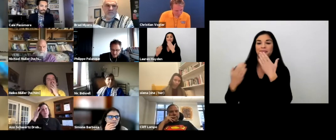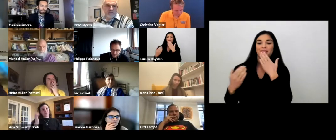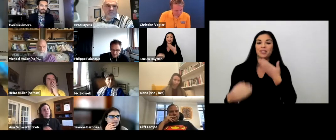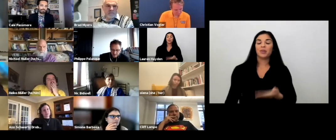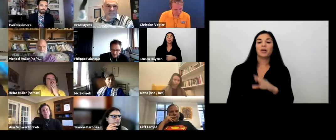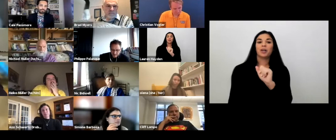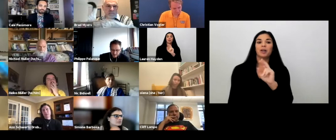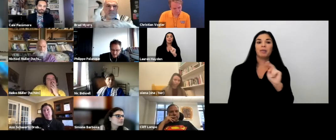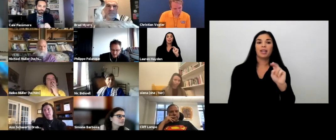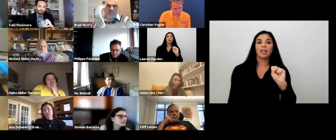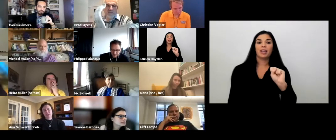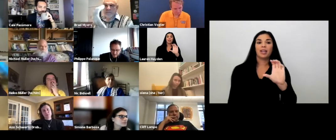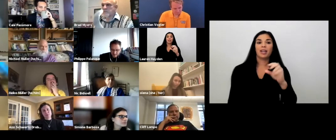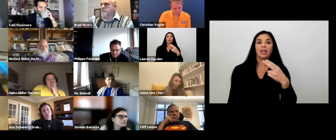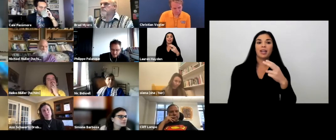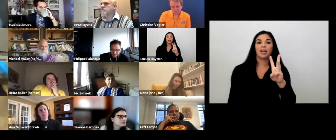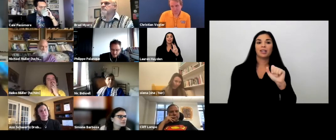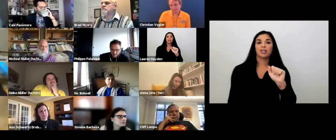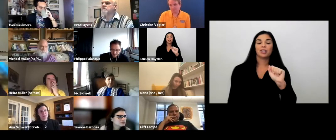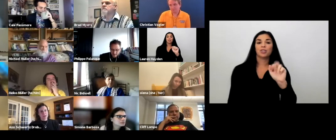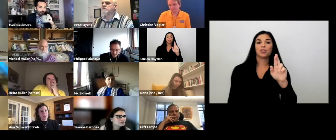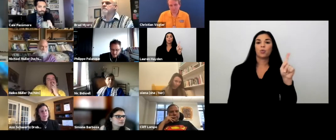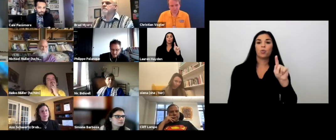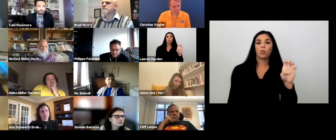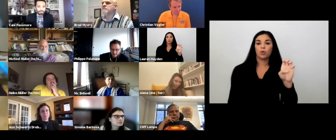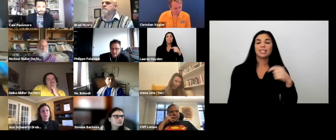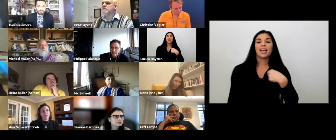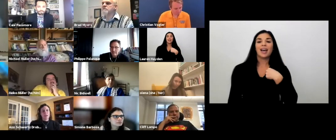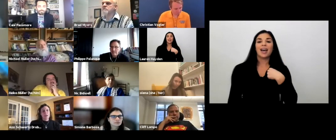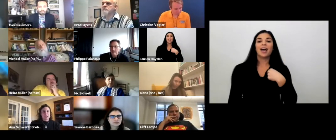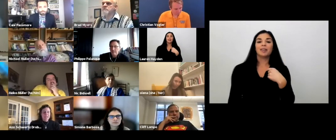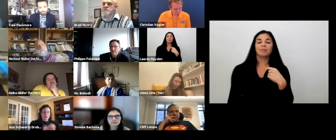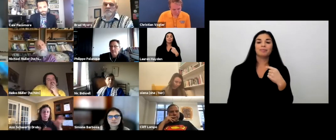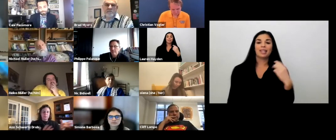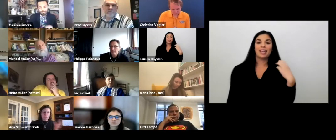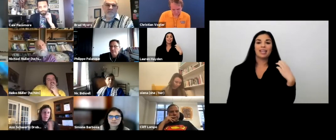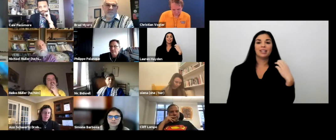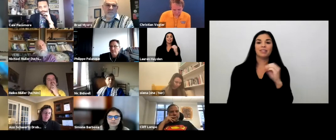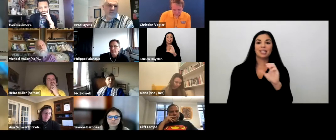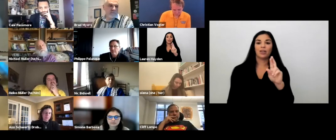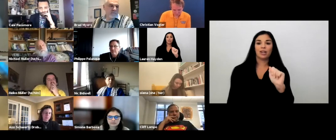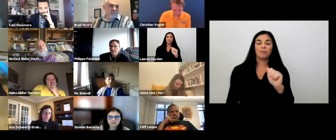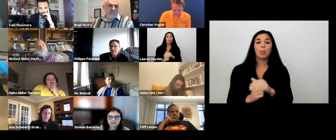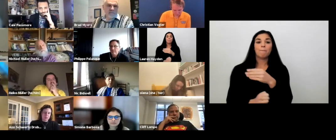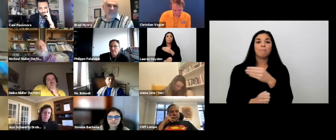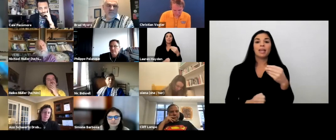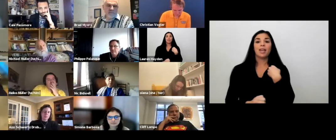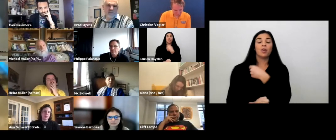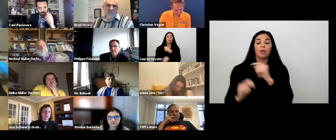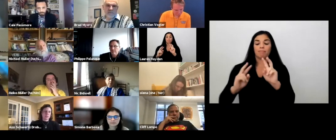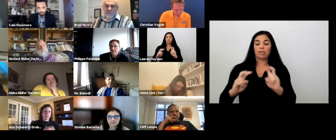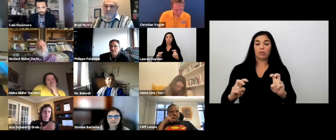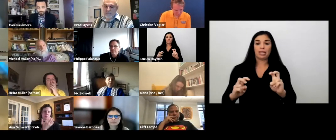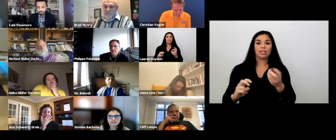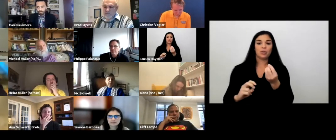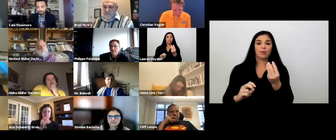the director of the Computing Community Consortium with the CRA. And we've been looking at a lot of these same issues. And something I